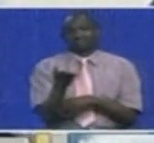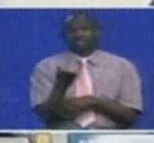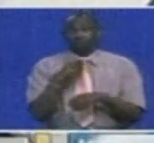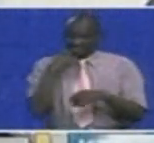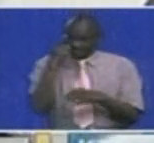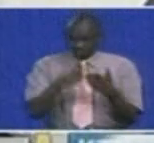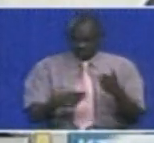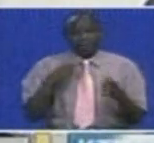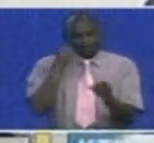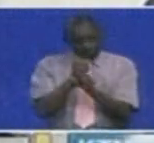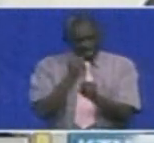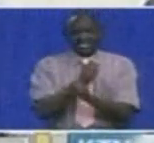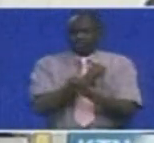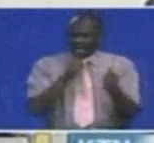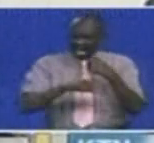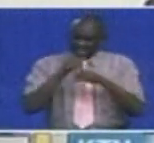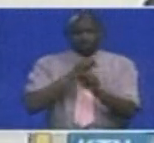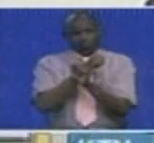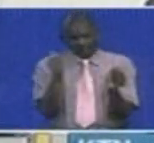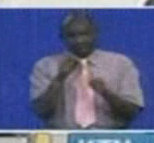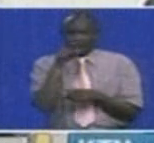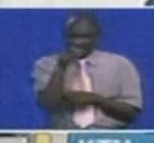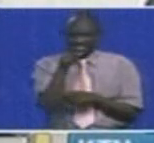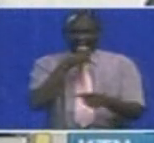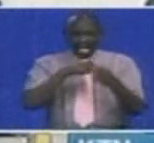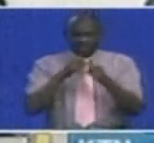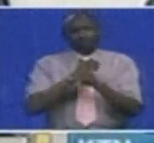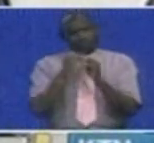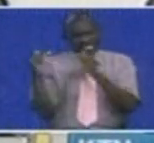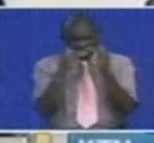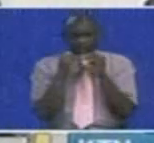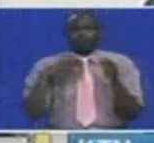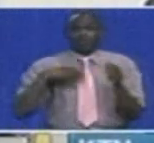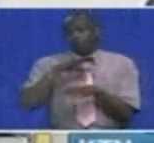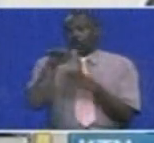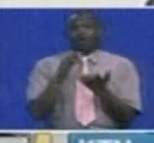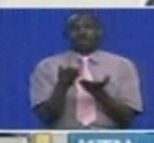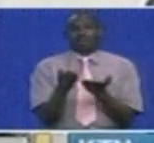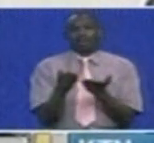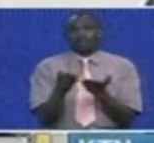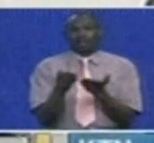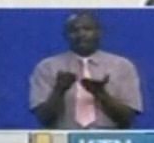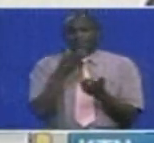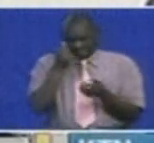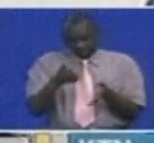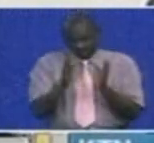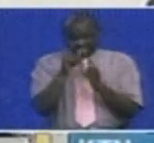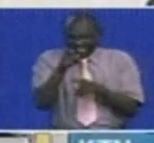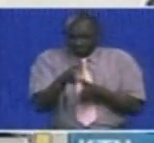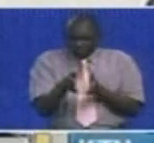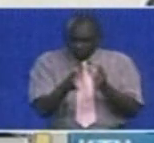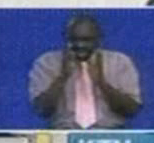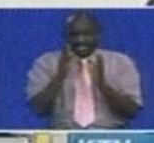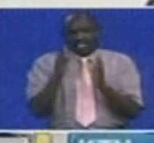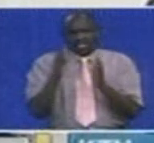kwamba ifanyike kwa njia ambayo inaleta usawa wa kibinadamu, njia ambayo